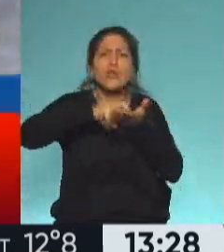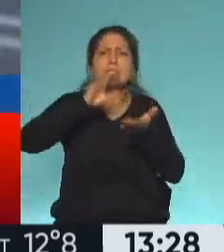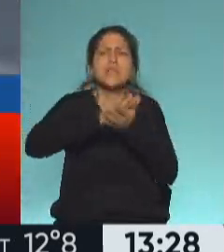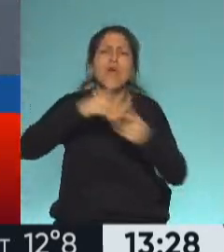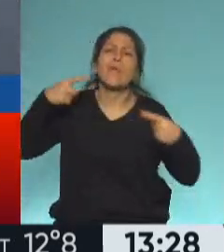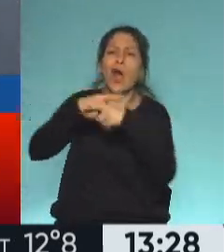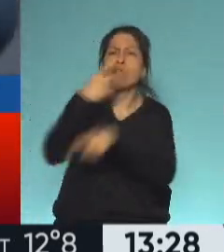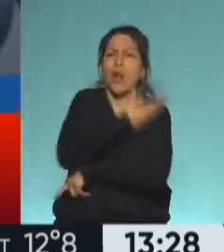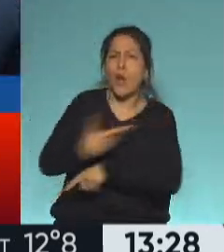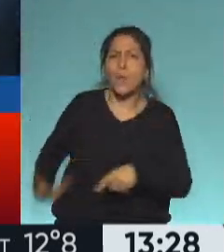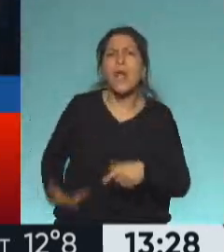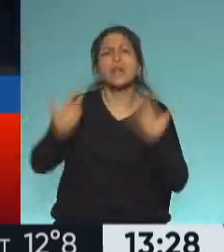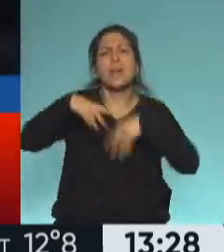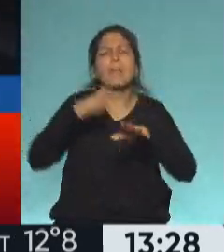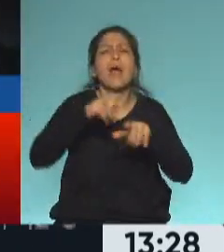manifestaciones.